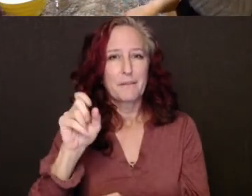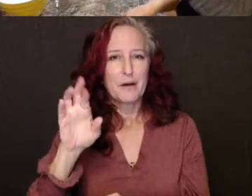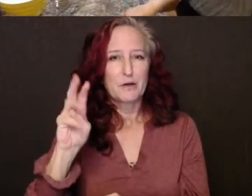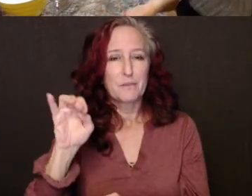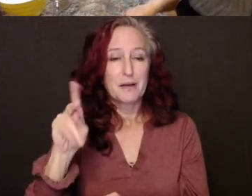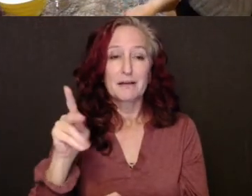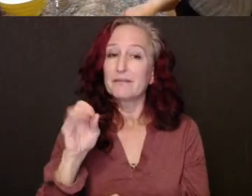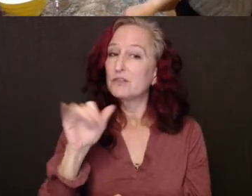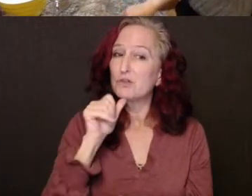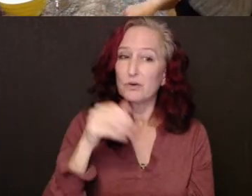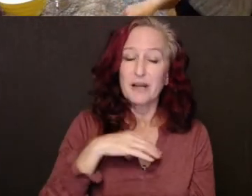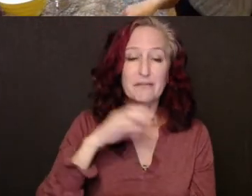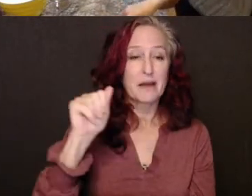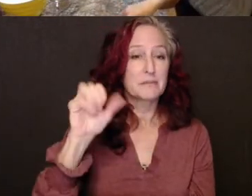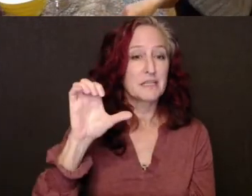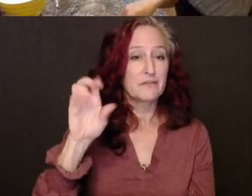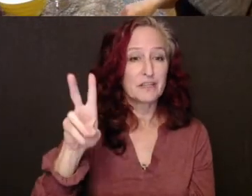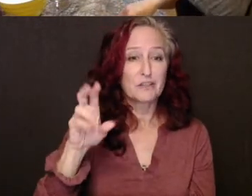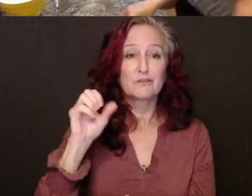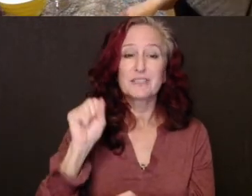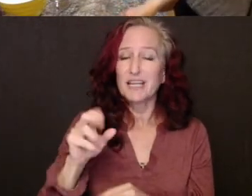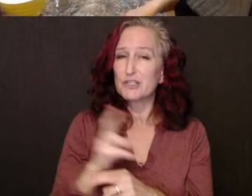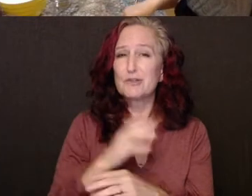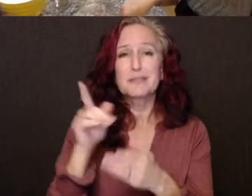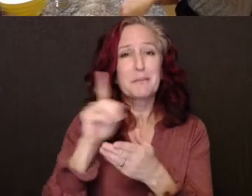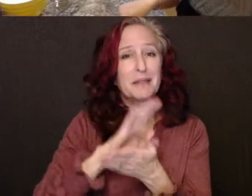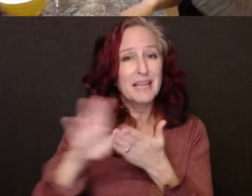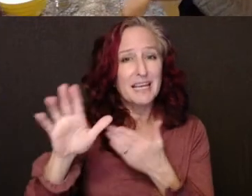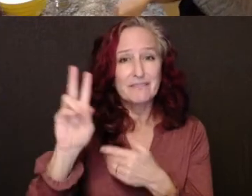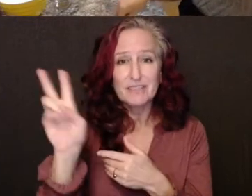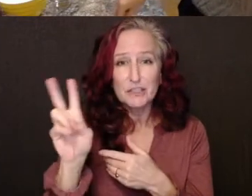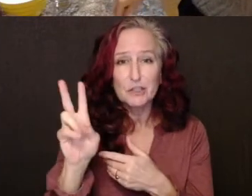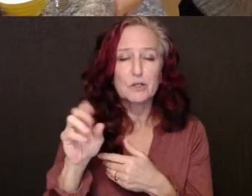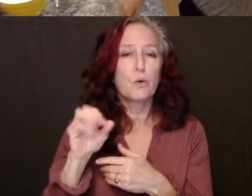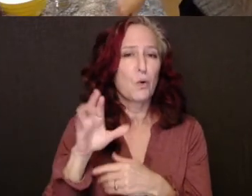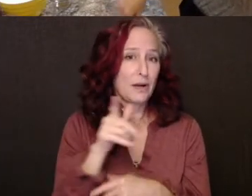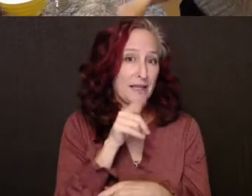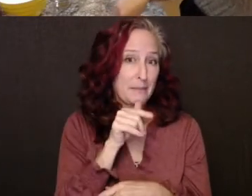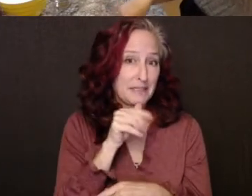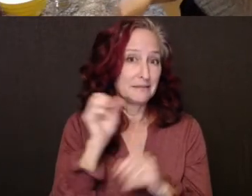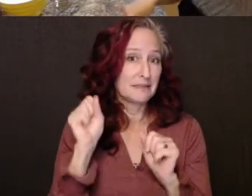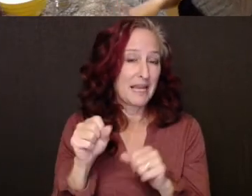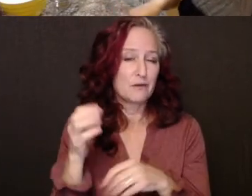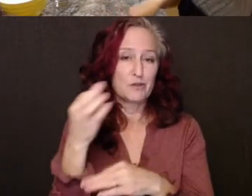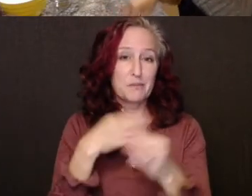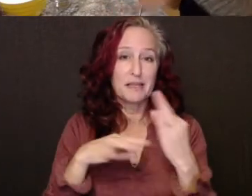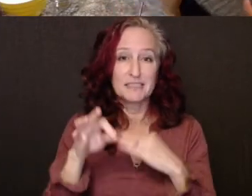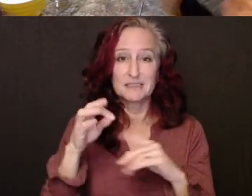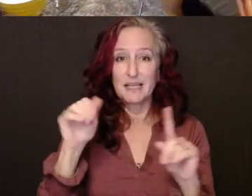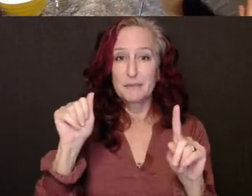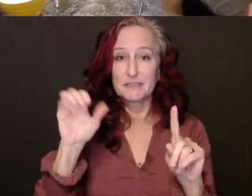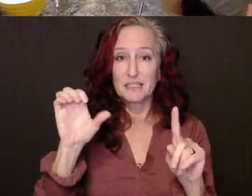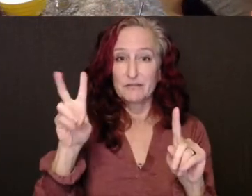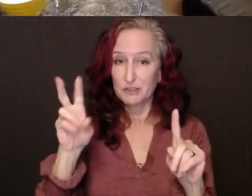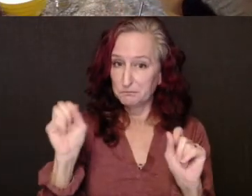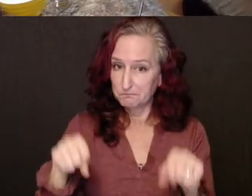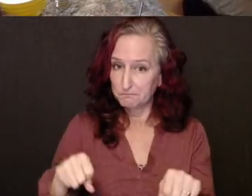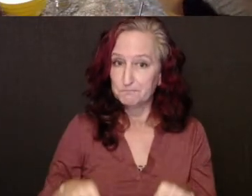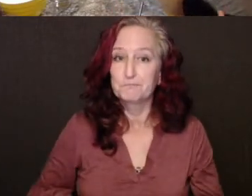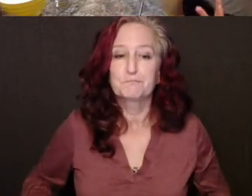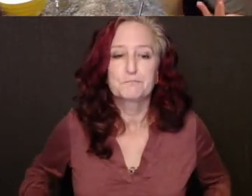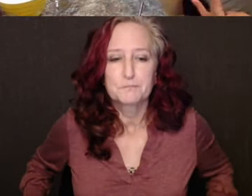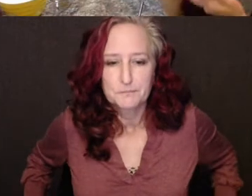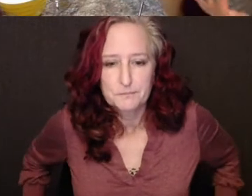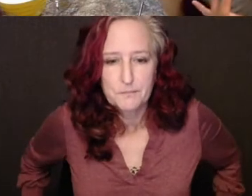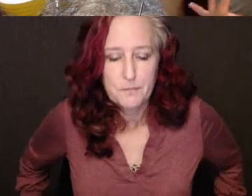with vinegar or lemon. And that's, yeah. Yes, lemon as well. Yes, lemon is a really good, so if you run